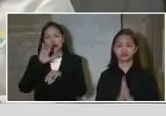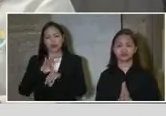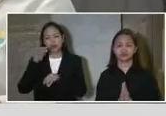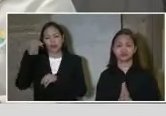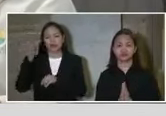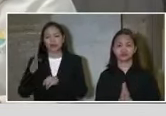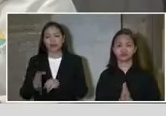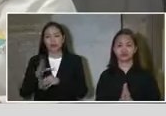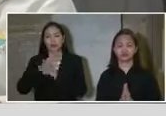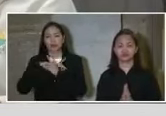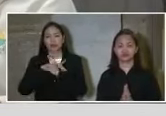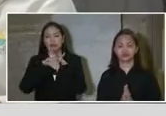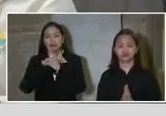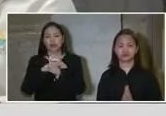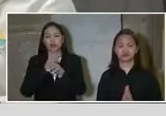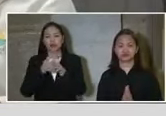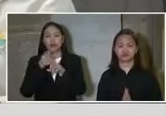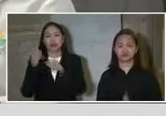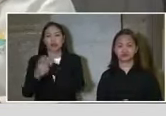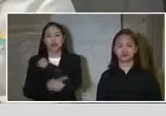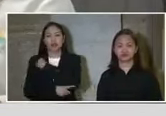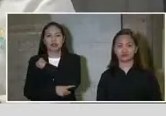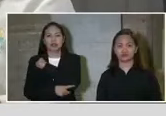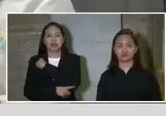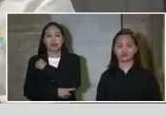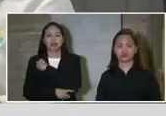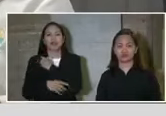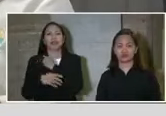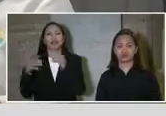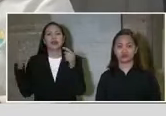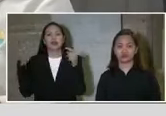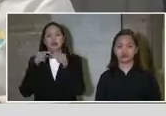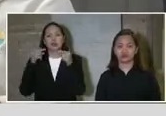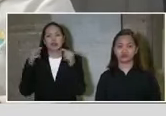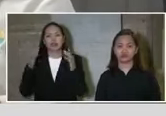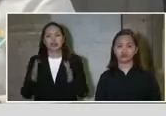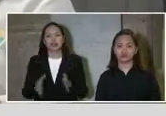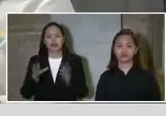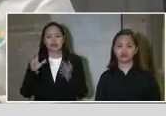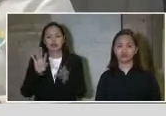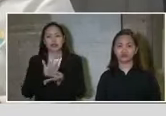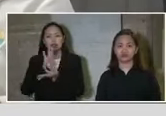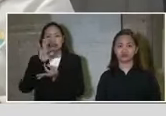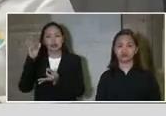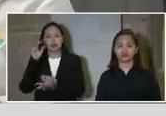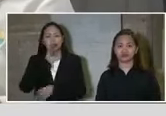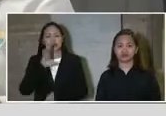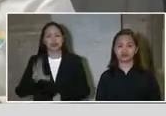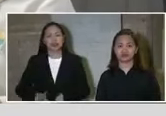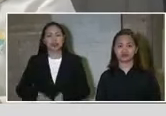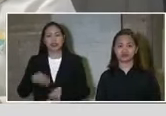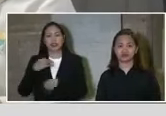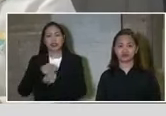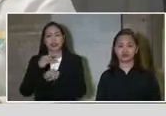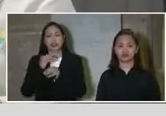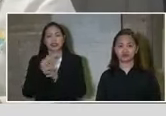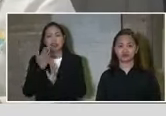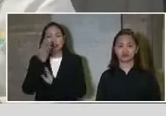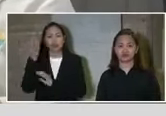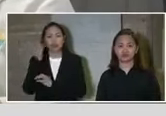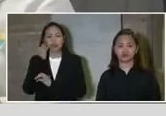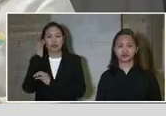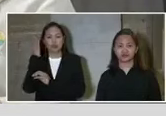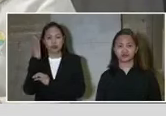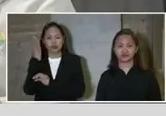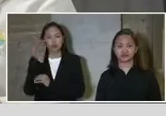be defended from the snares of her enemies through the Spirit of Christ, who makes His home in her.